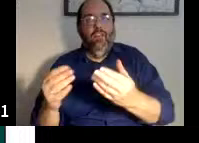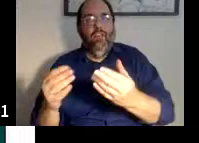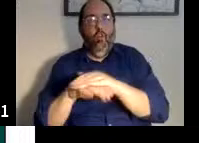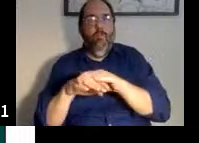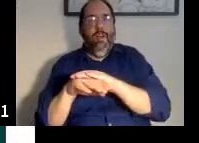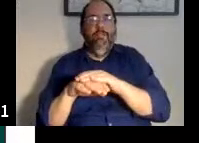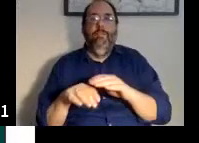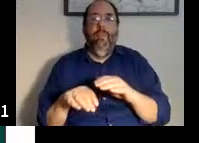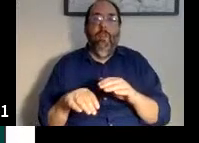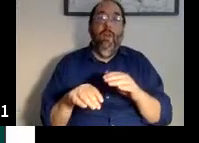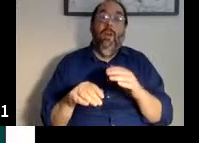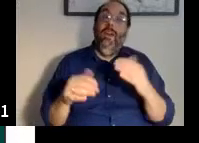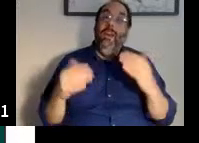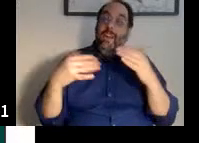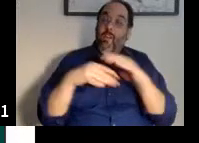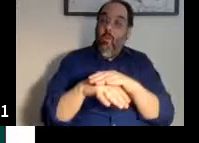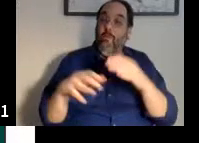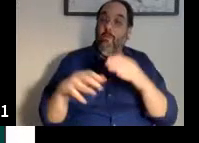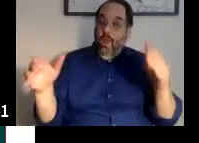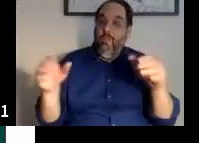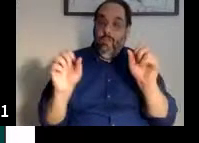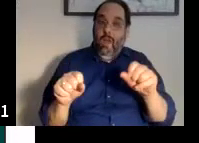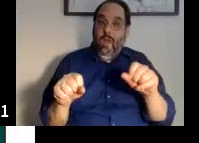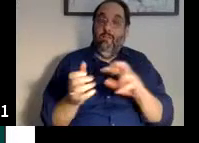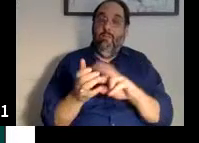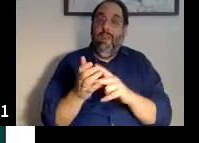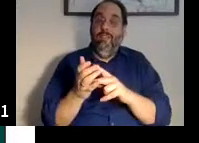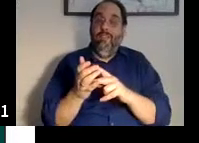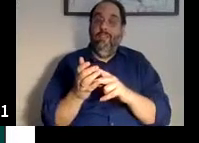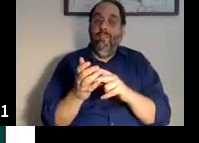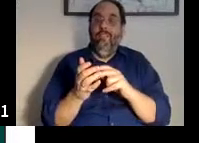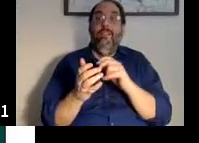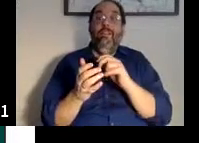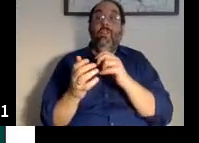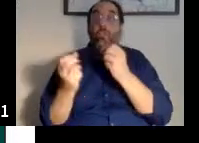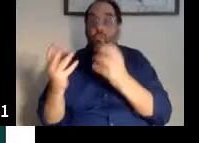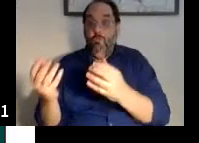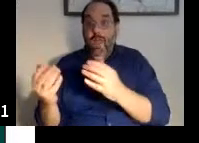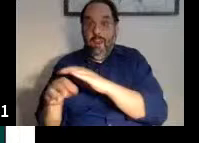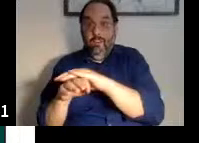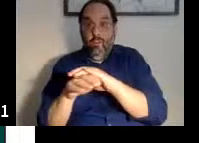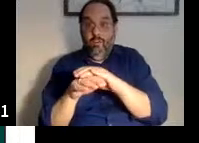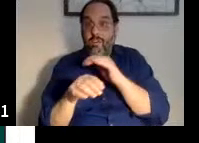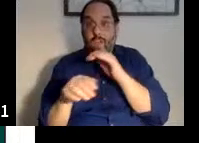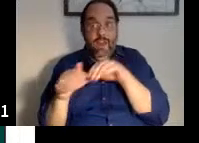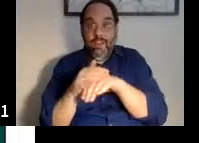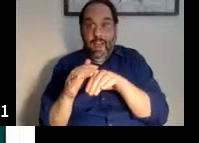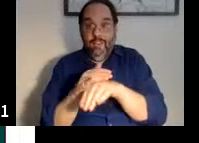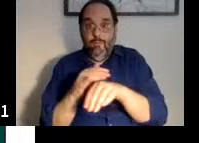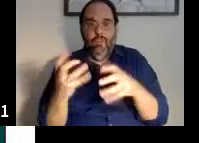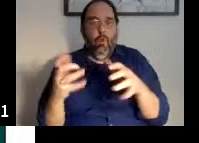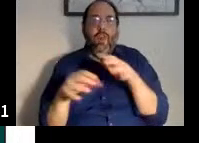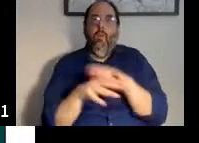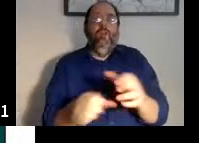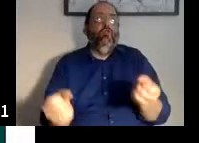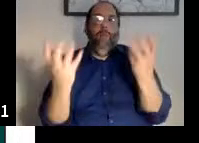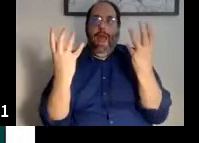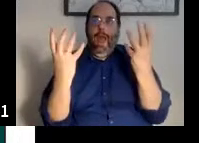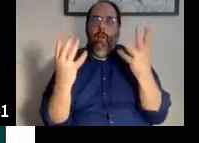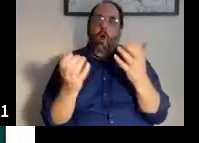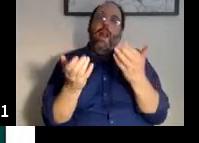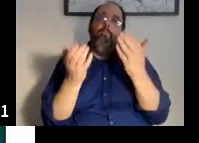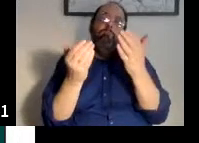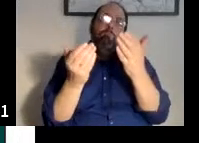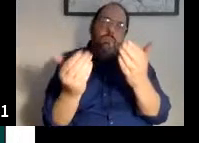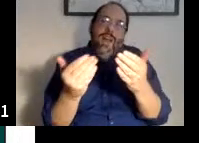accessible as possible would mean that we wouldn't integrate too many surfaces that were not accessible and didn't provide at least the